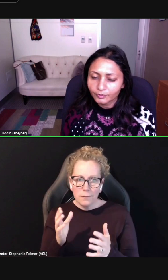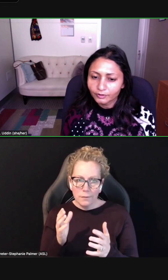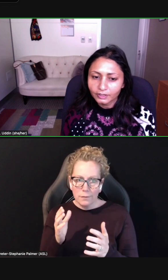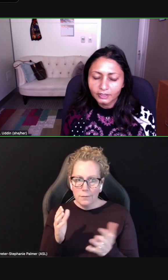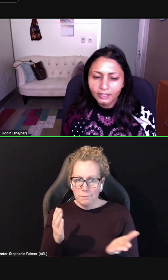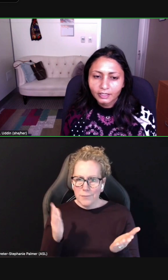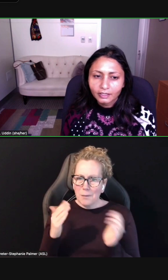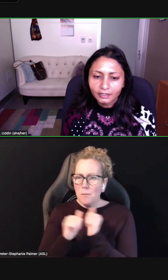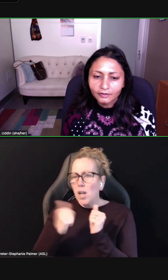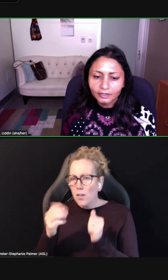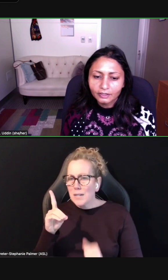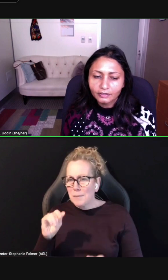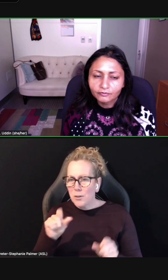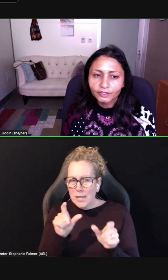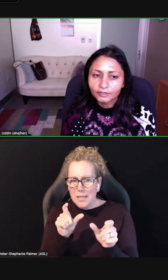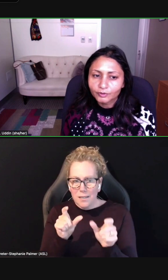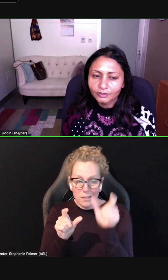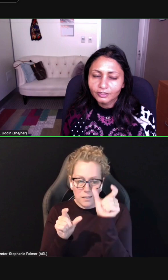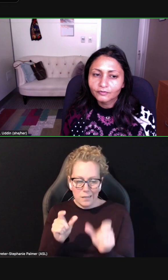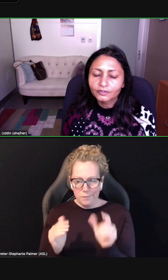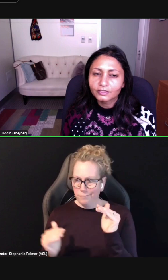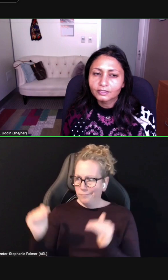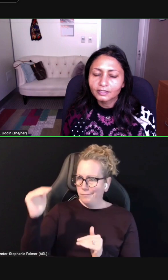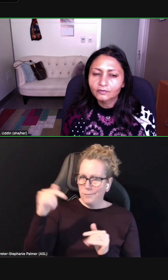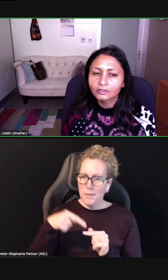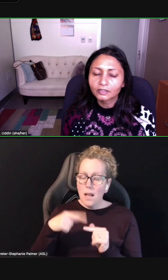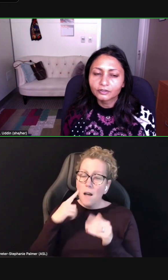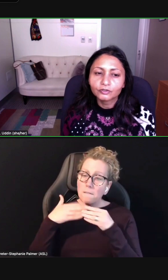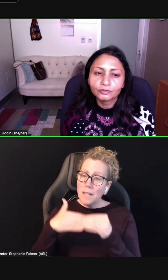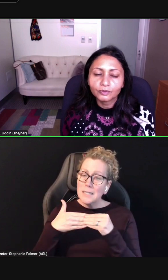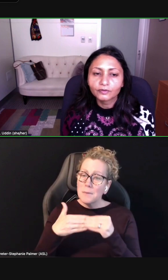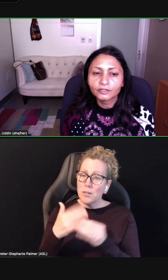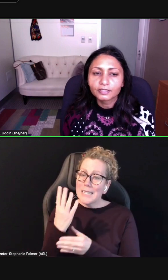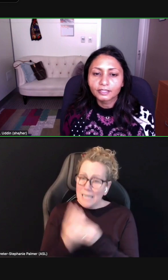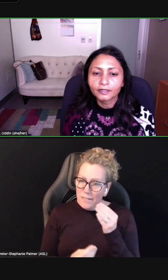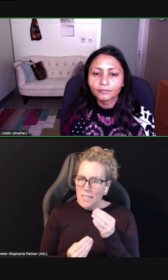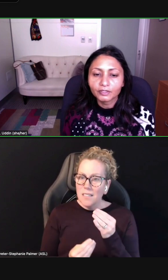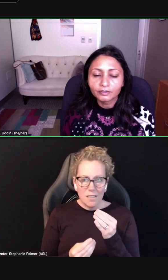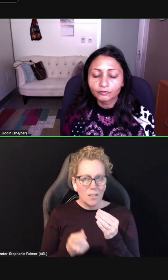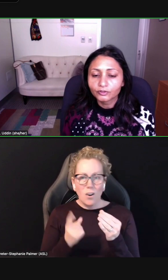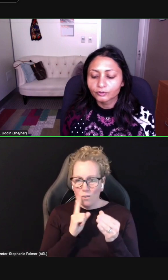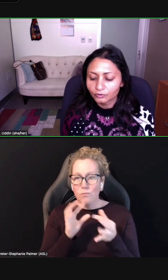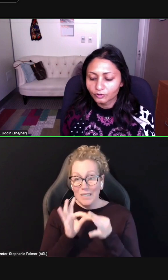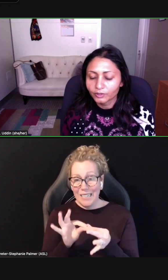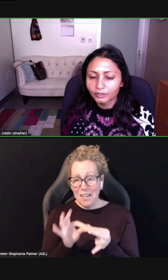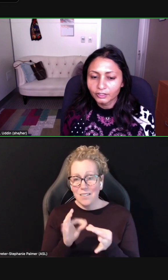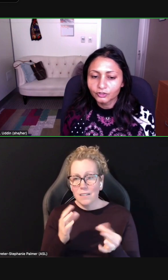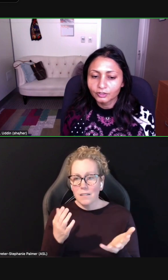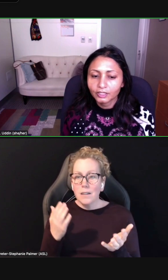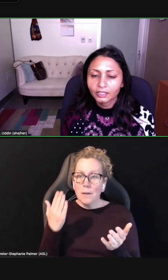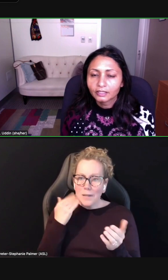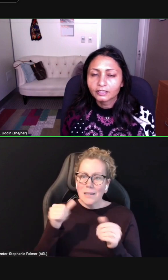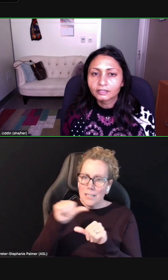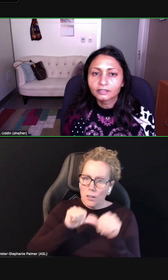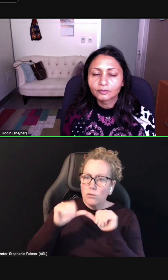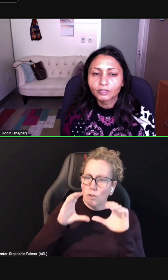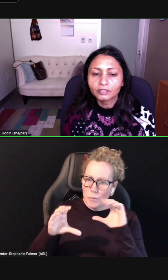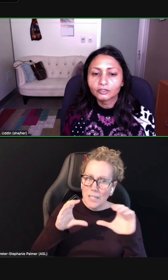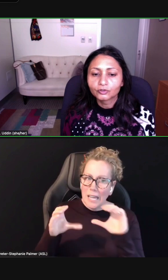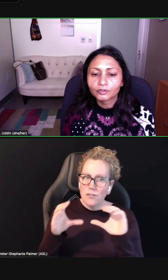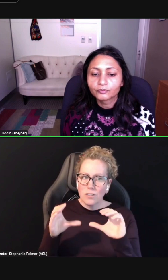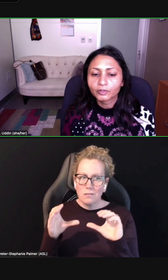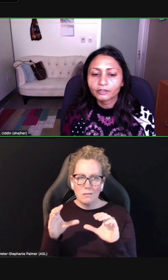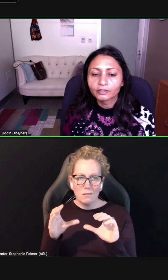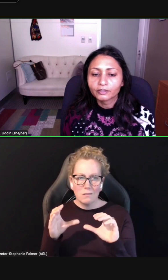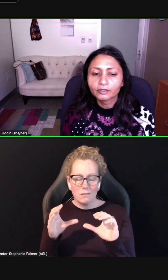other disabilities. And I think that the flexibility deficits have a lot to do with this. Of course, social communication is a